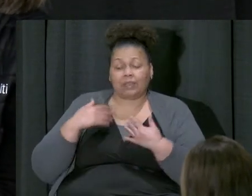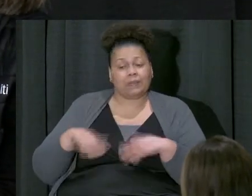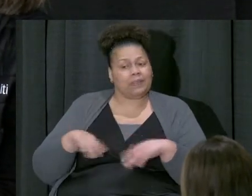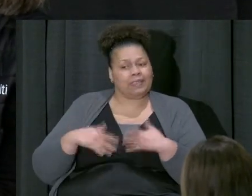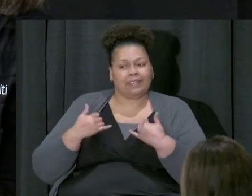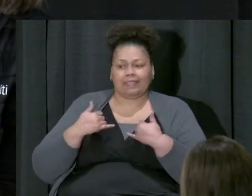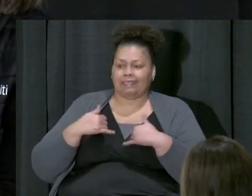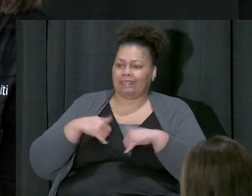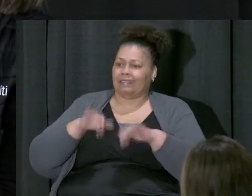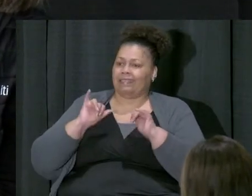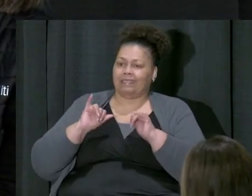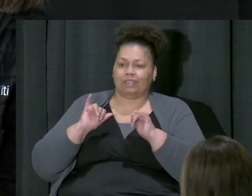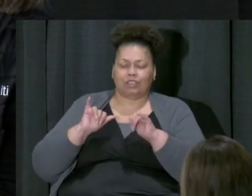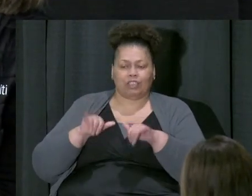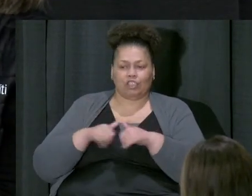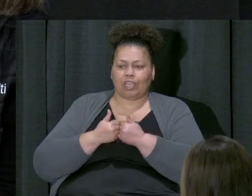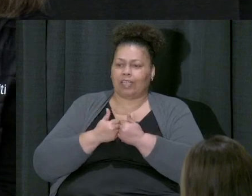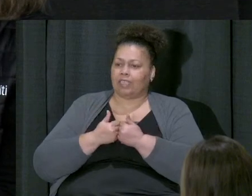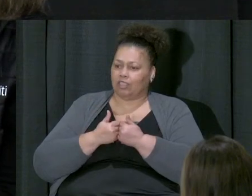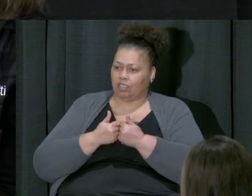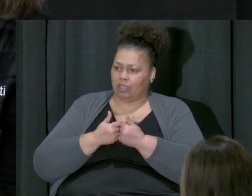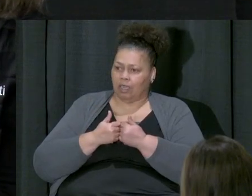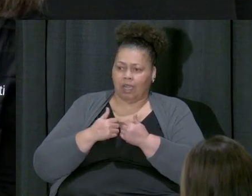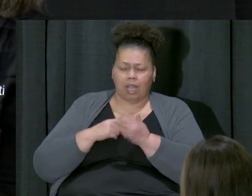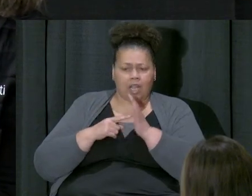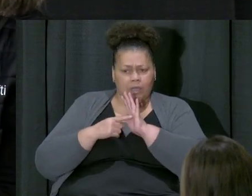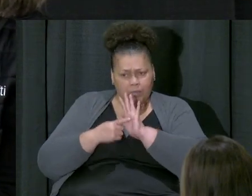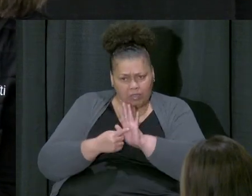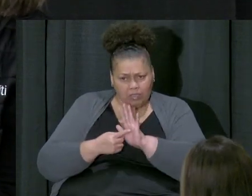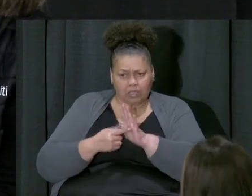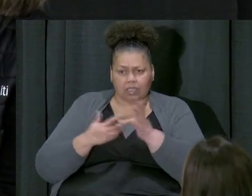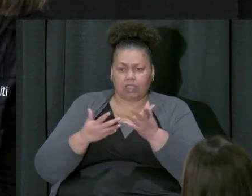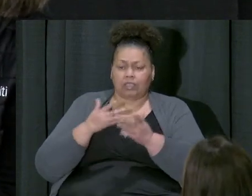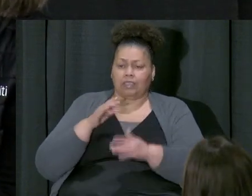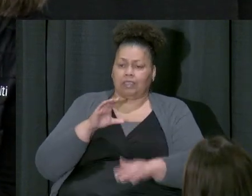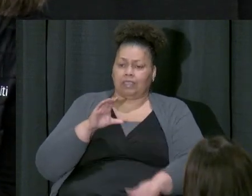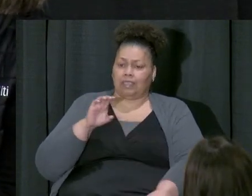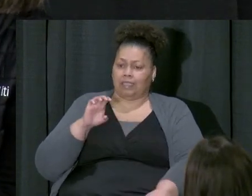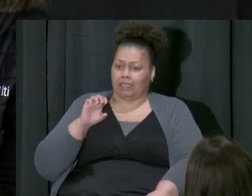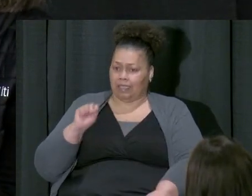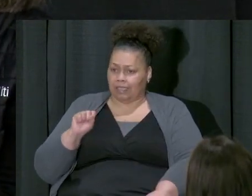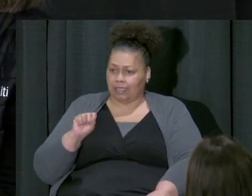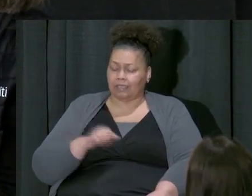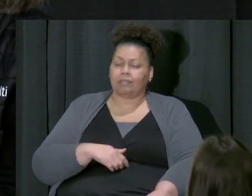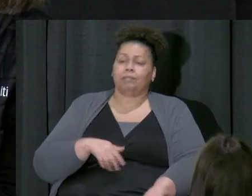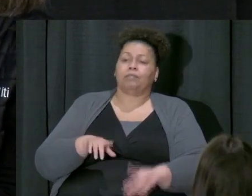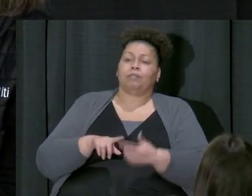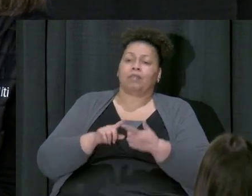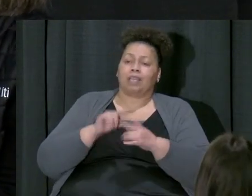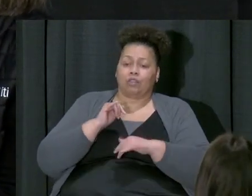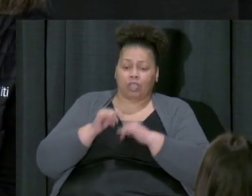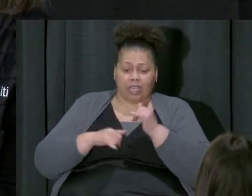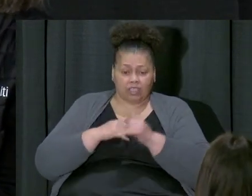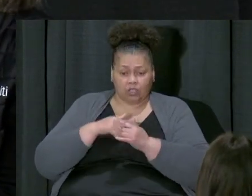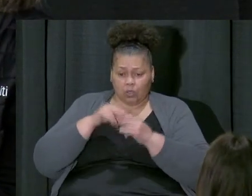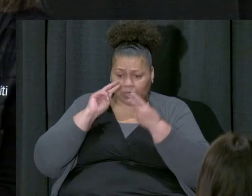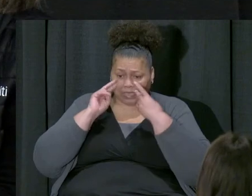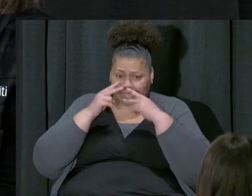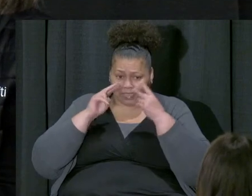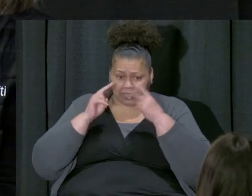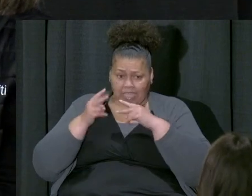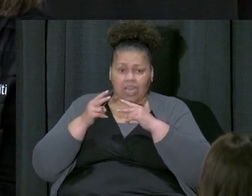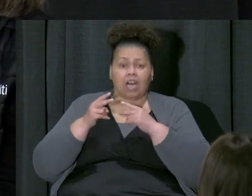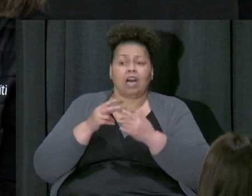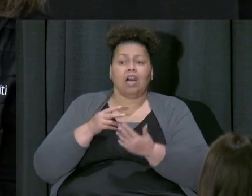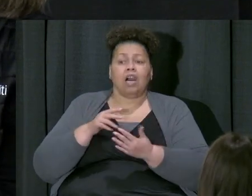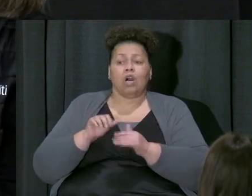I've been exhibiting here at CES, at the International Dyslexia Association annual conference 2 weeks ago